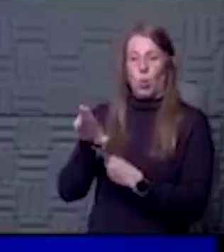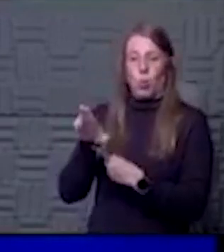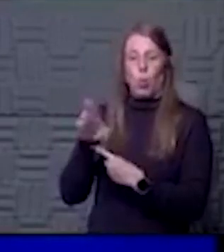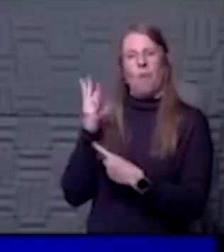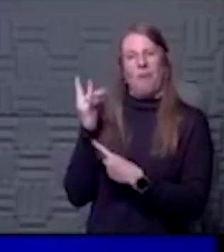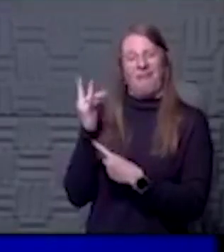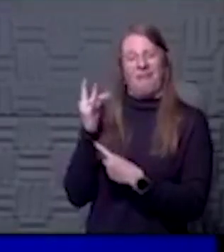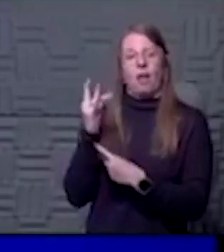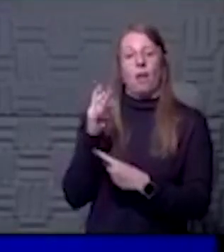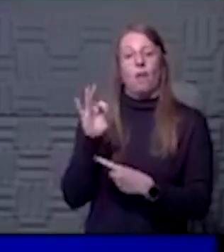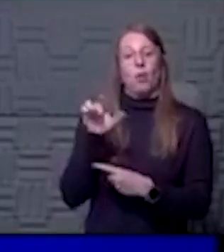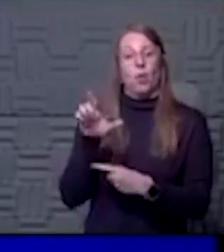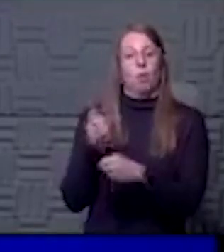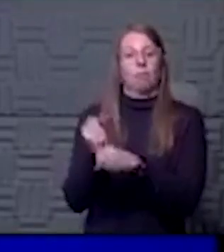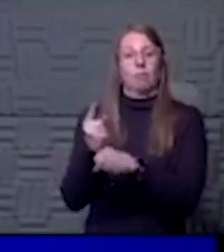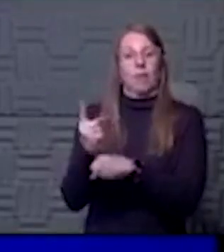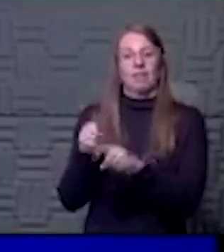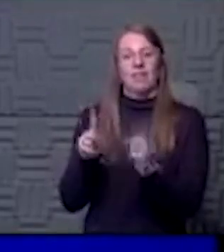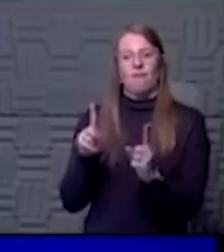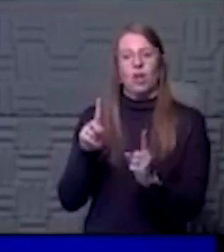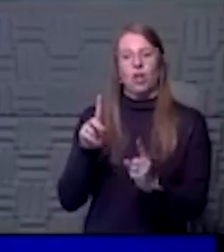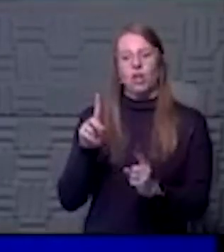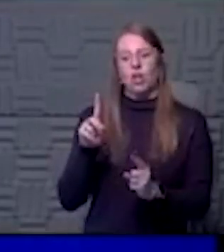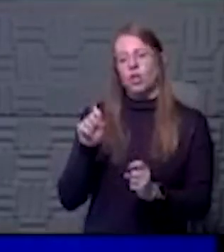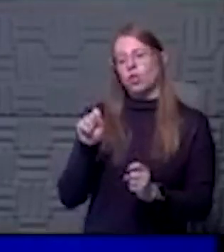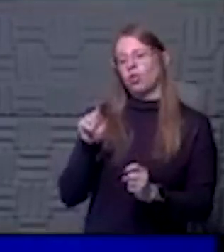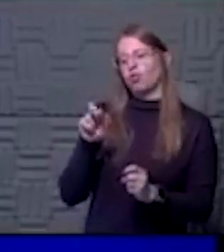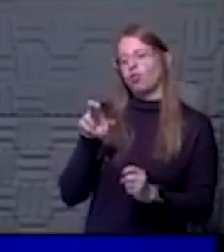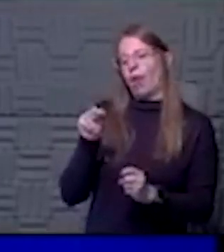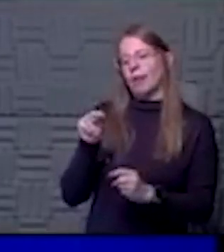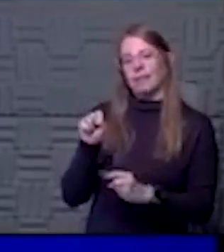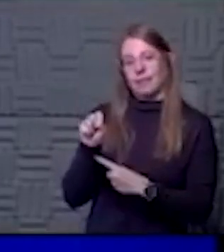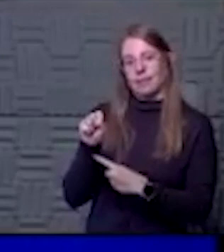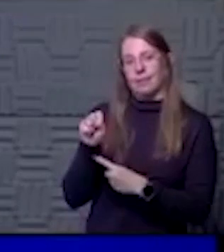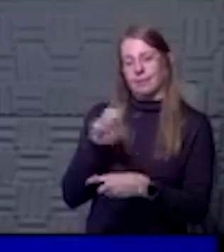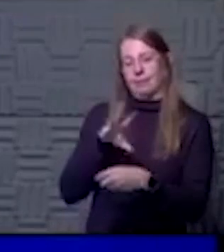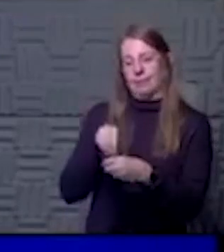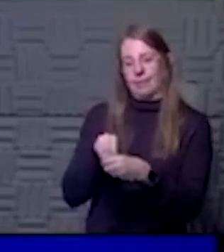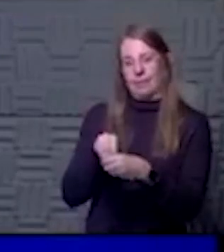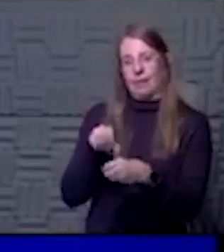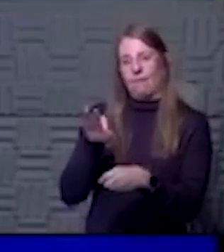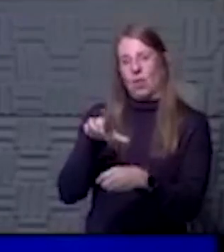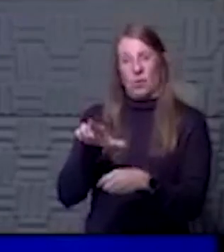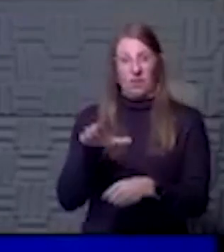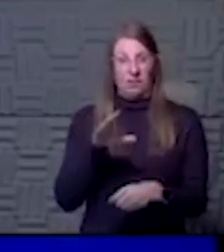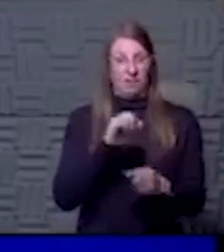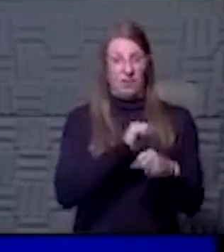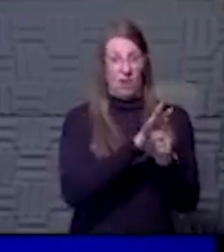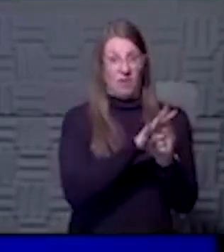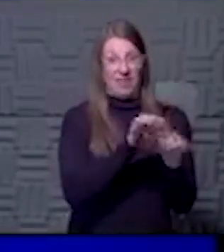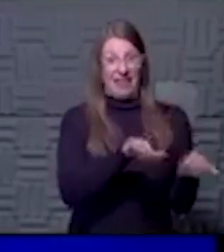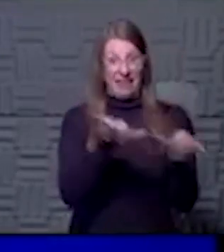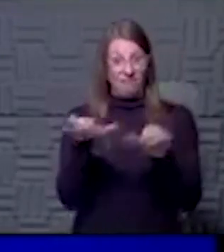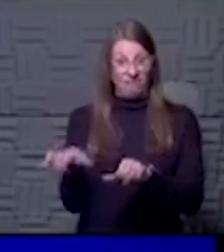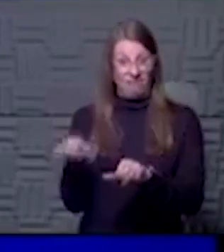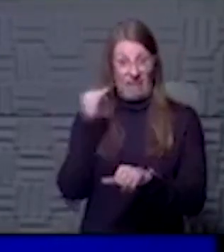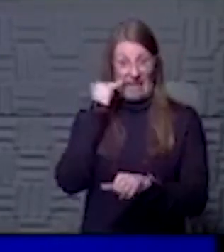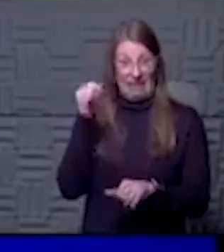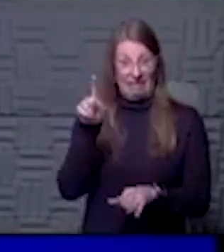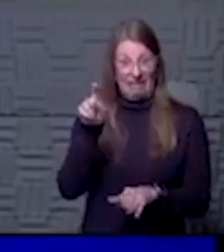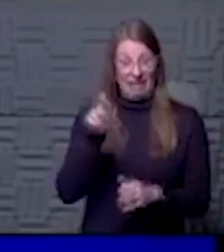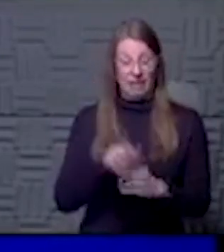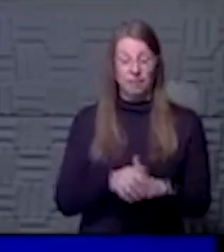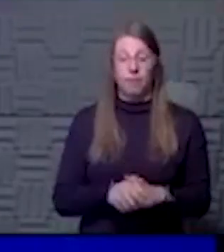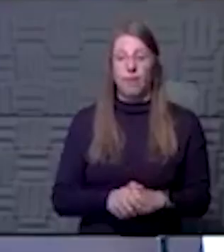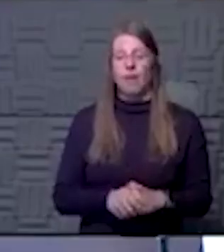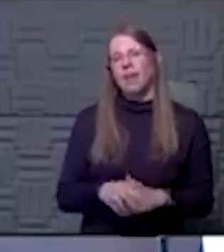that the flu each year has different strains of flu. Will the COVID vaccine be similar, in your opinion? Hawkeye,